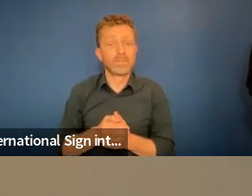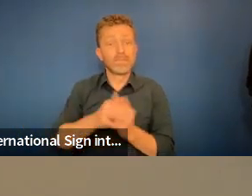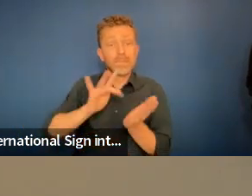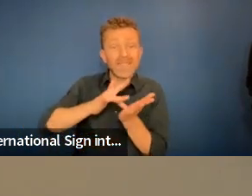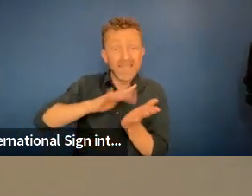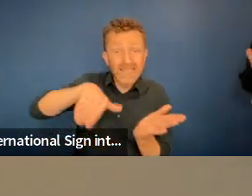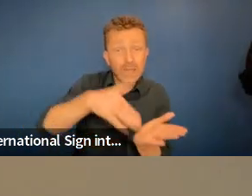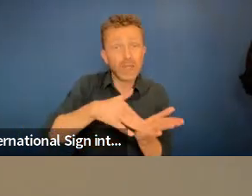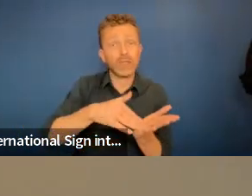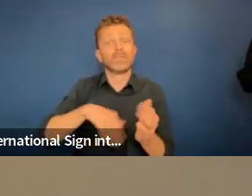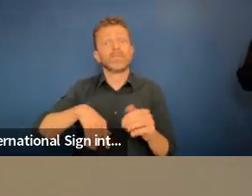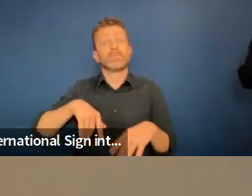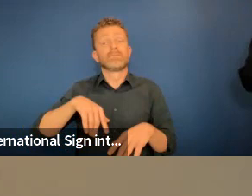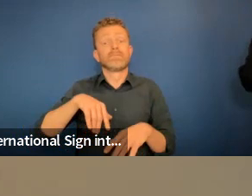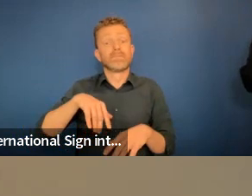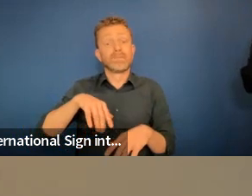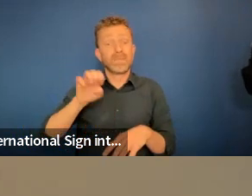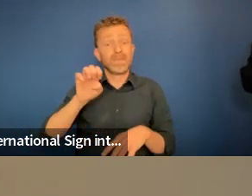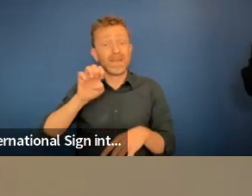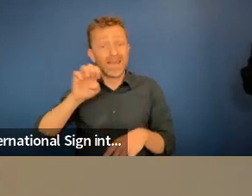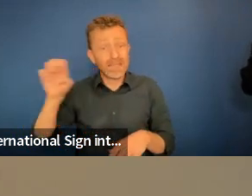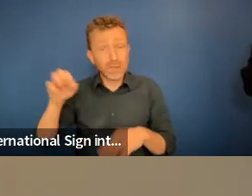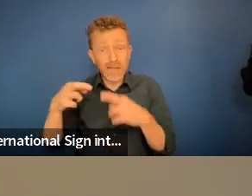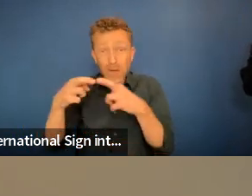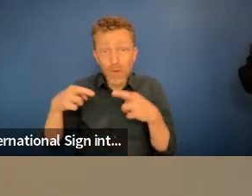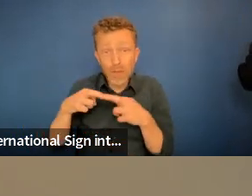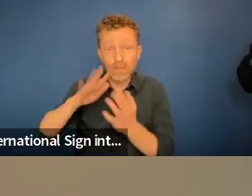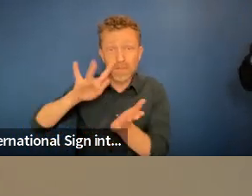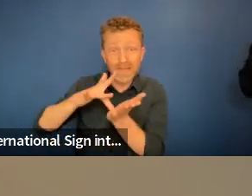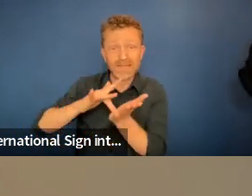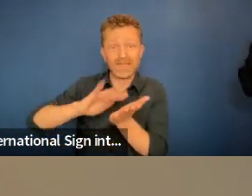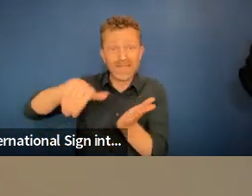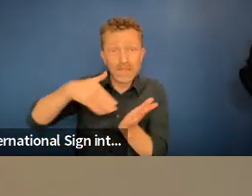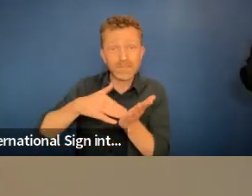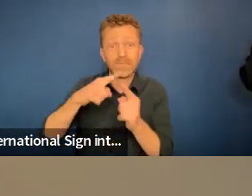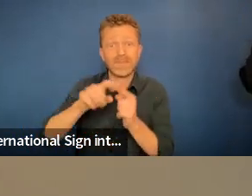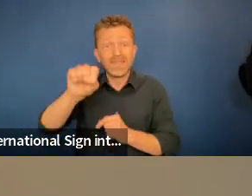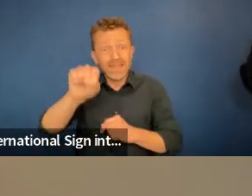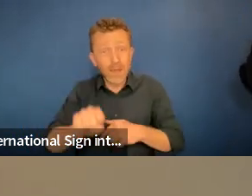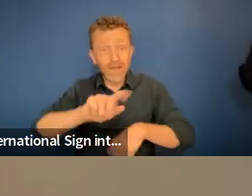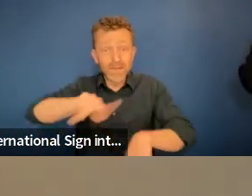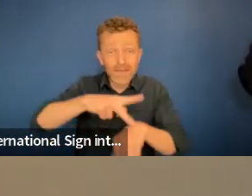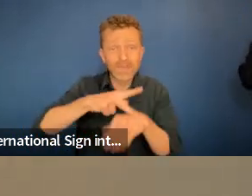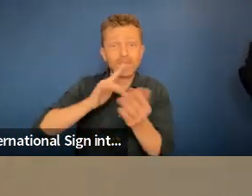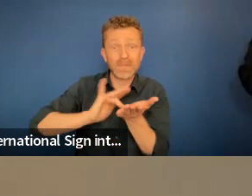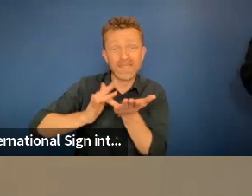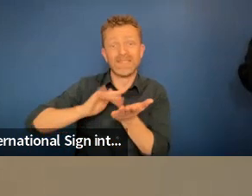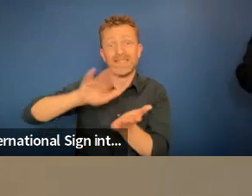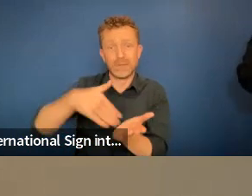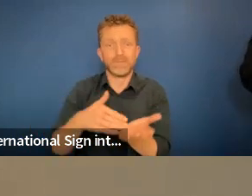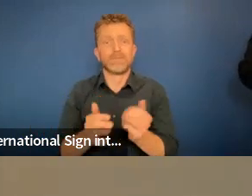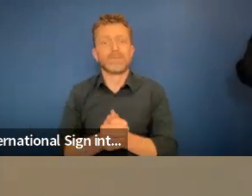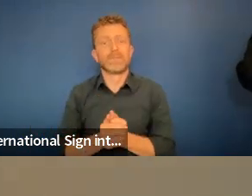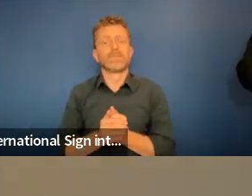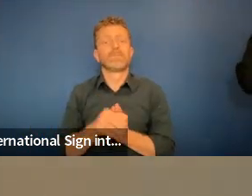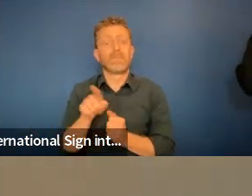in Davao City. PhilHealth capacitated its technical staff in 2019, familiarizing themselves